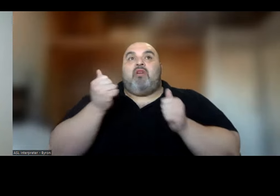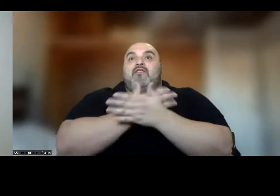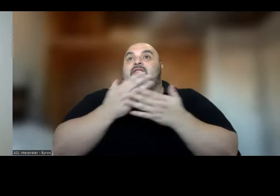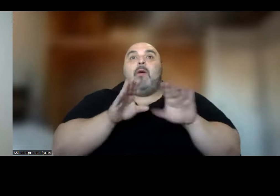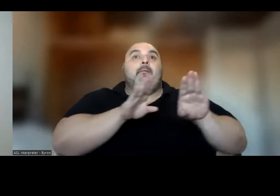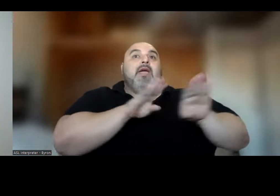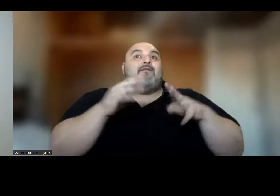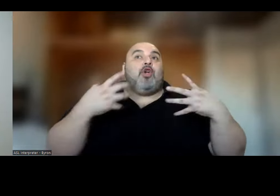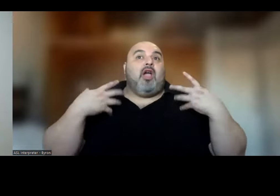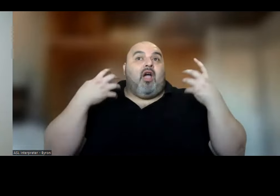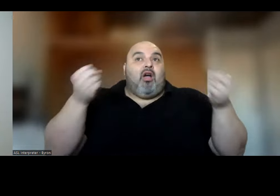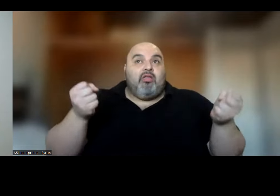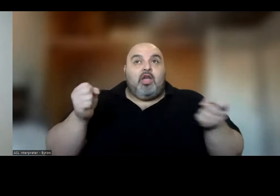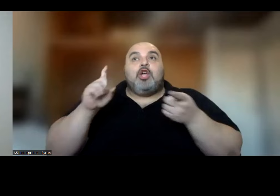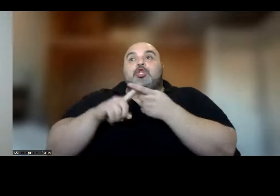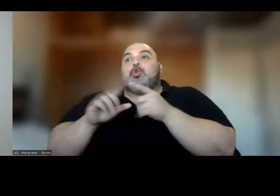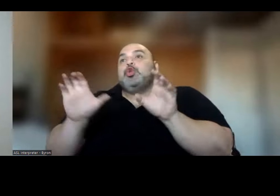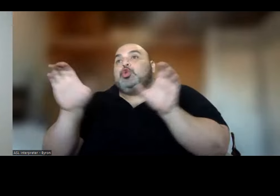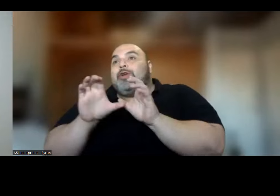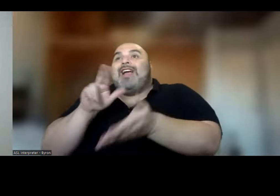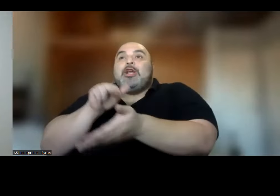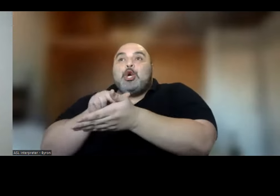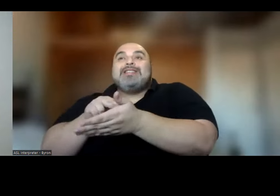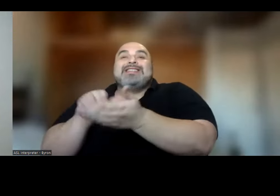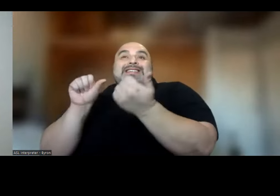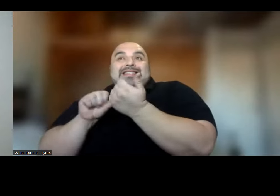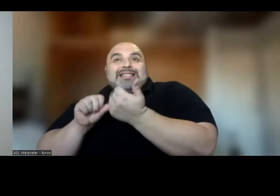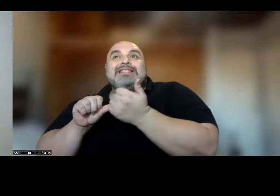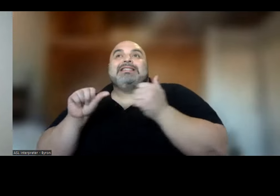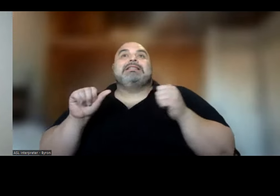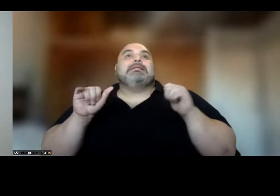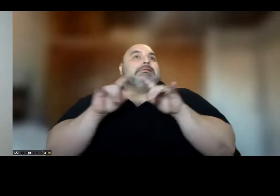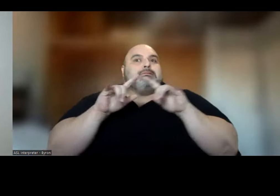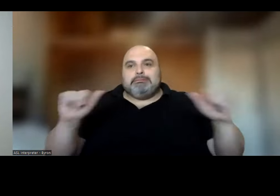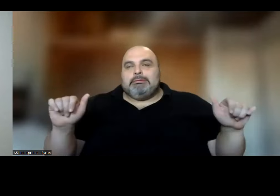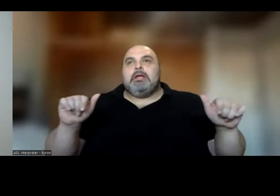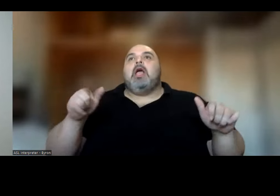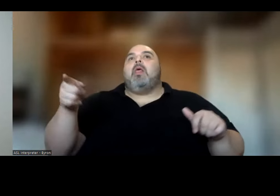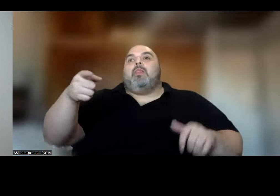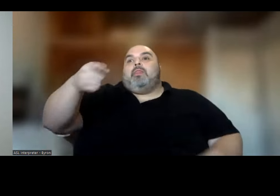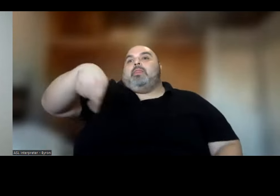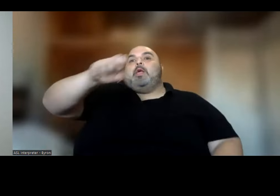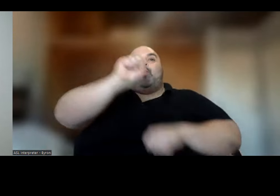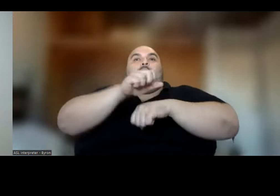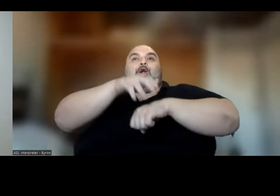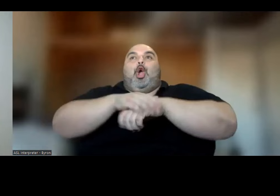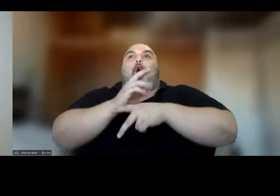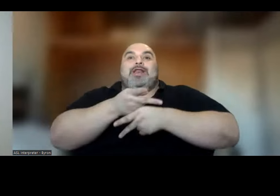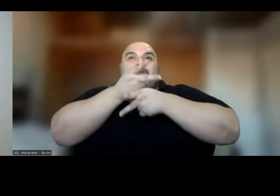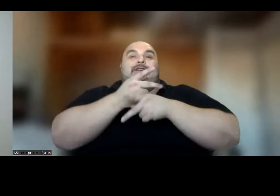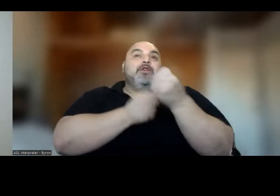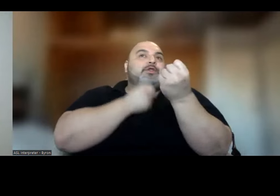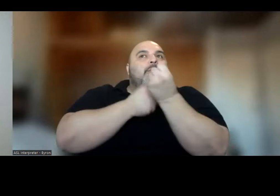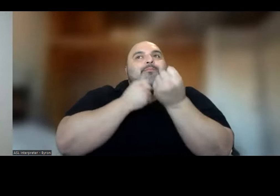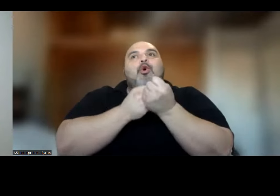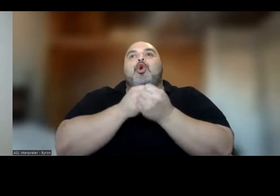health to certified nursing assistants, the work on caregiver supports, all of